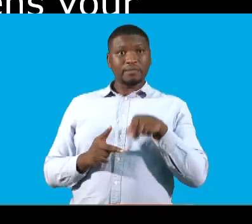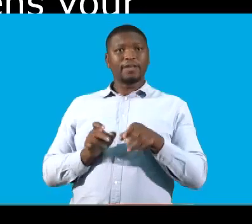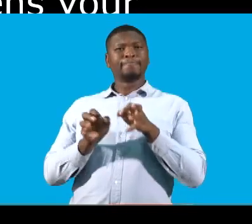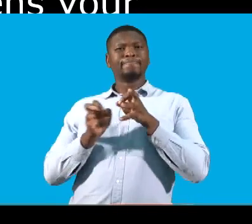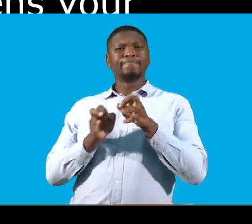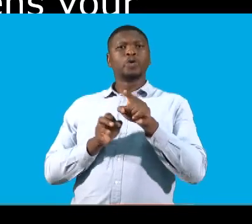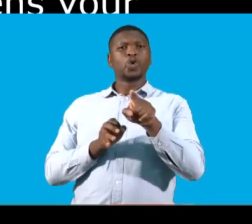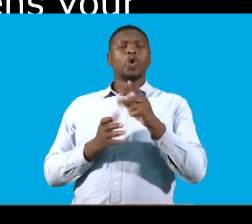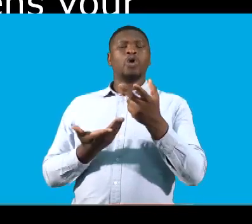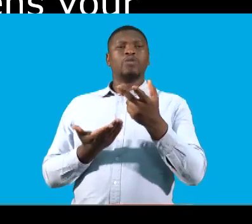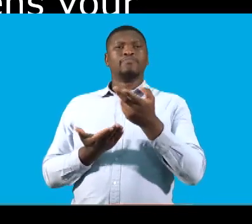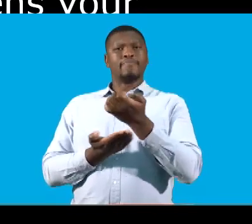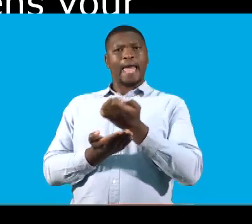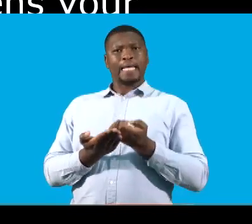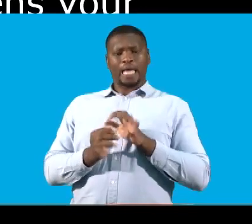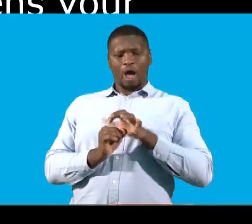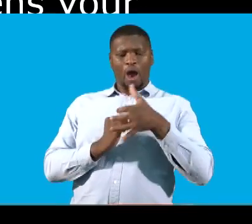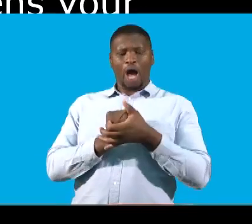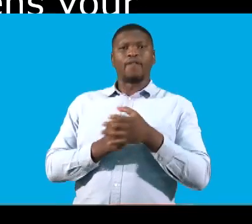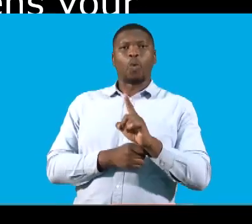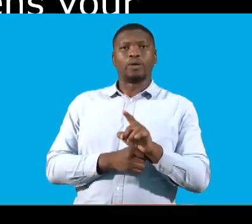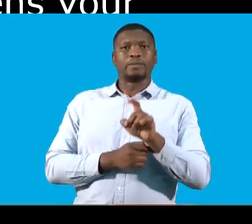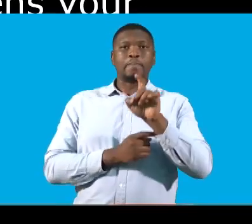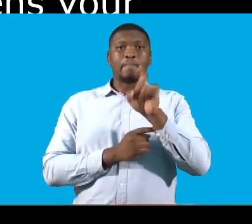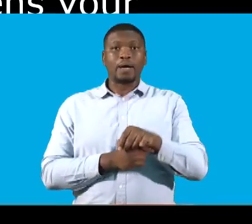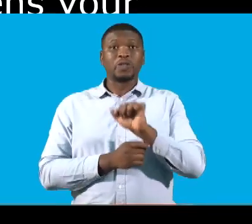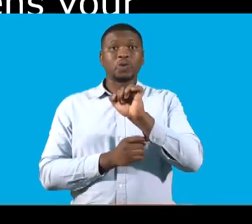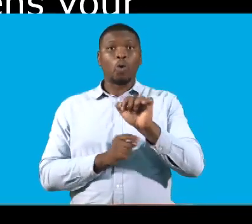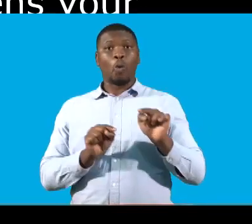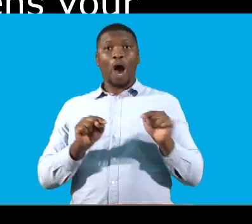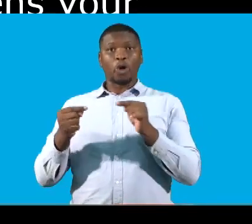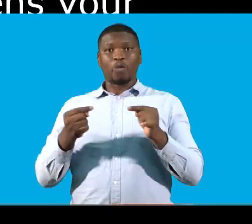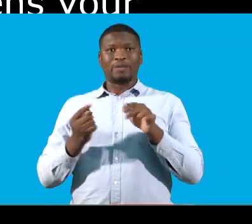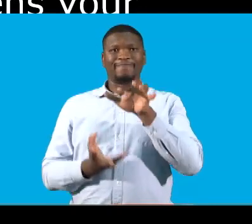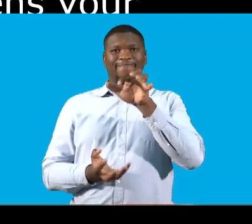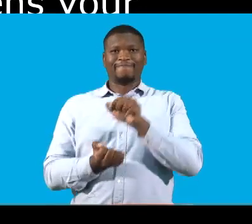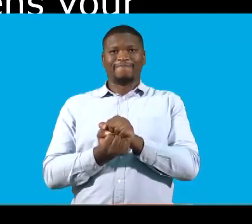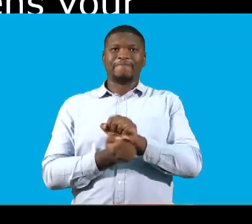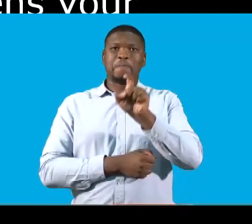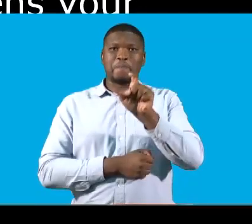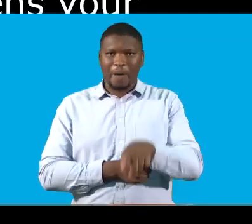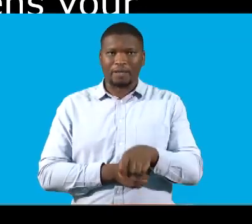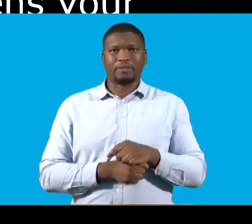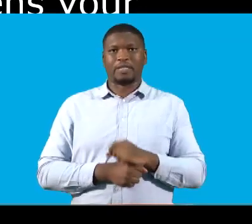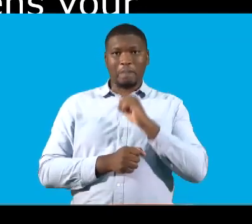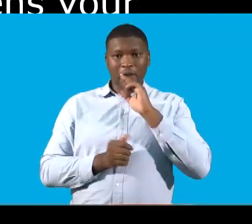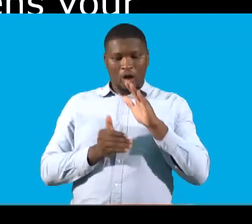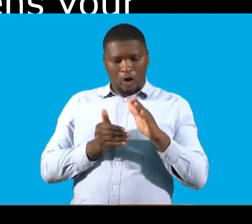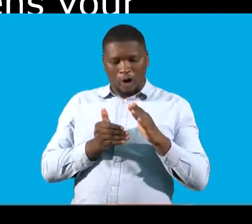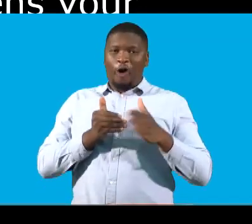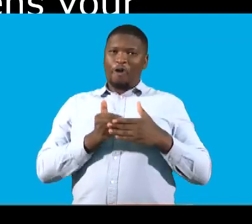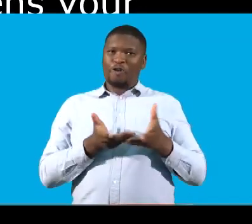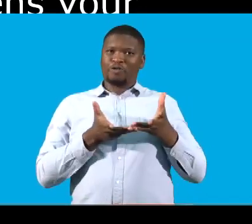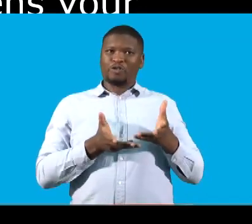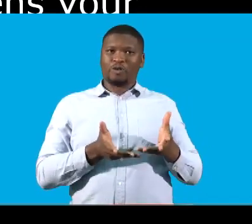Here, briefly say what you covered in your essay. As I've said, you summarize your argument.